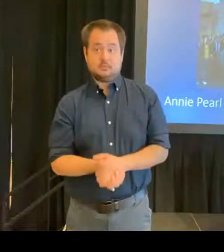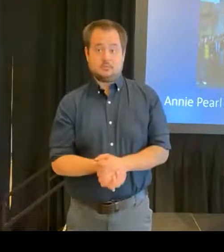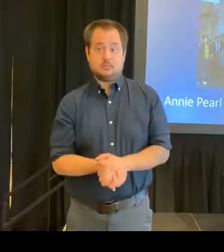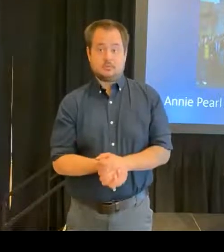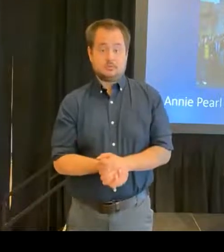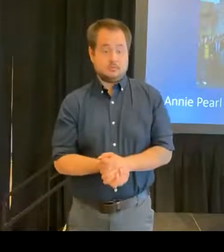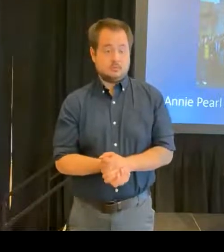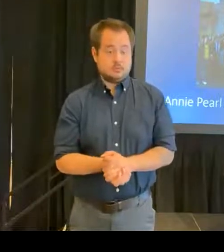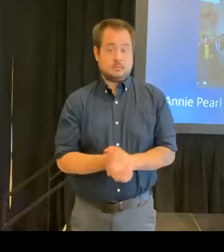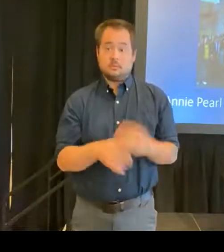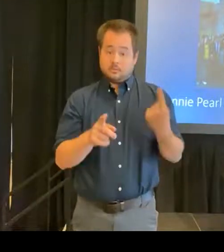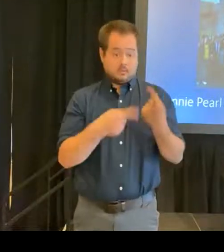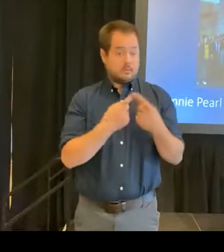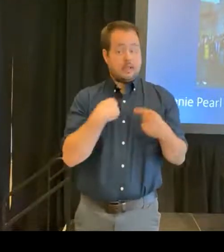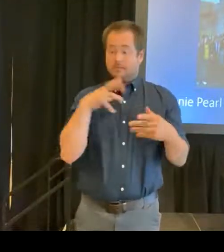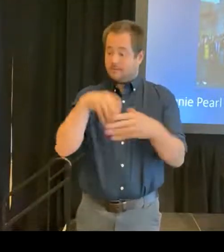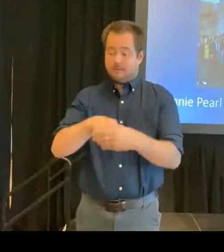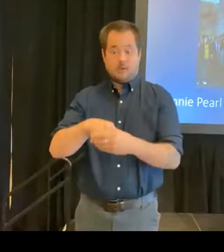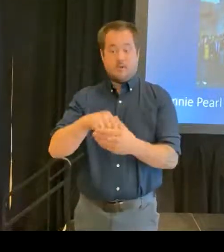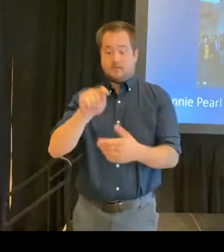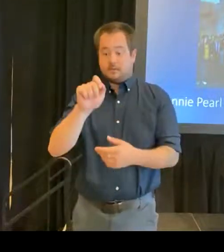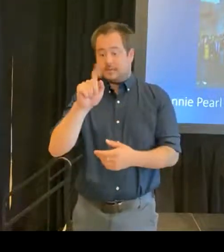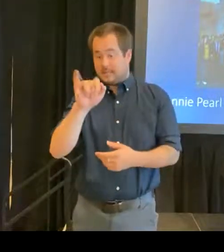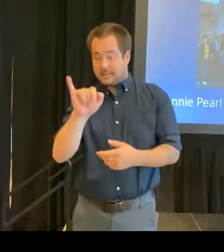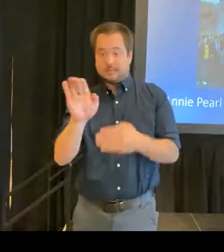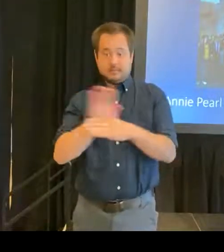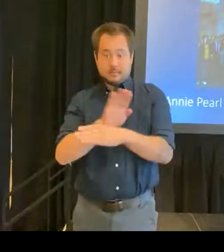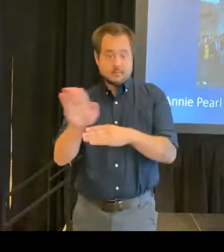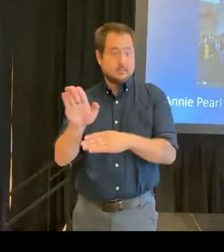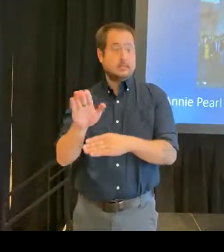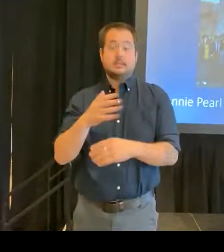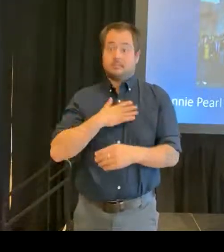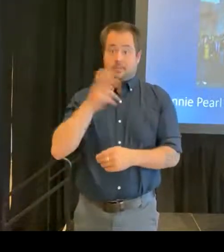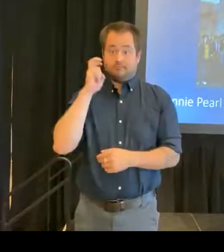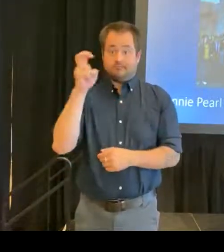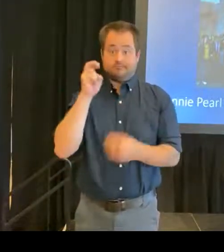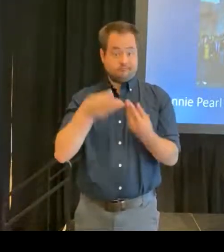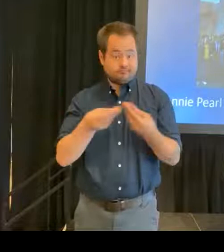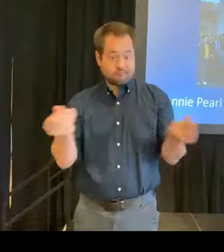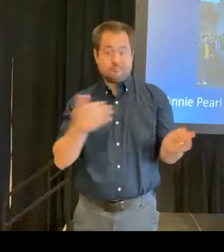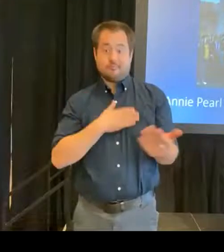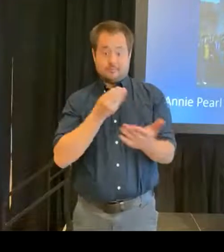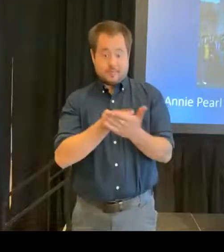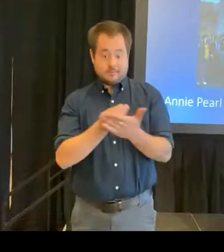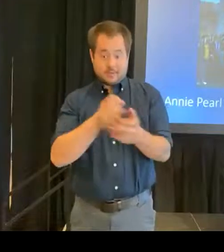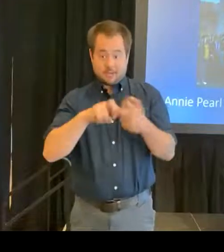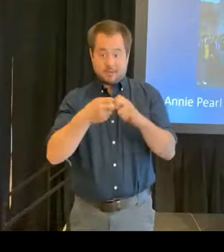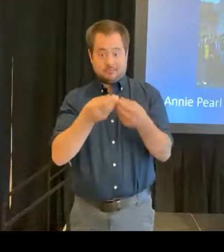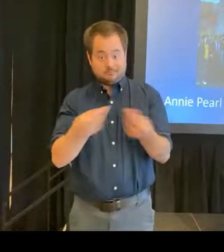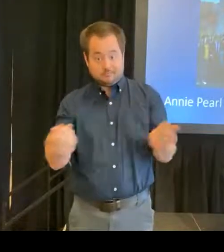When I got into tax, I solved my transportation problem and my money problem.